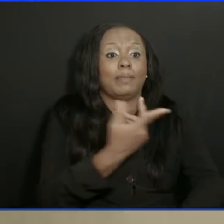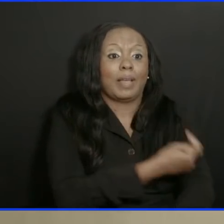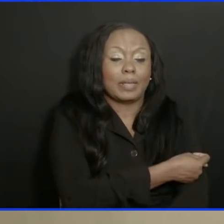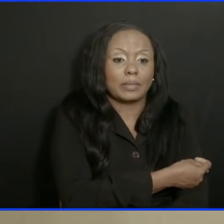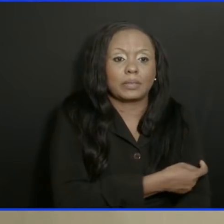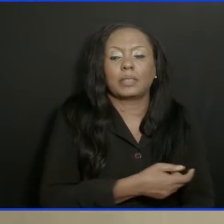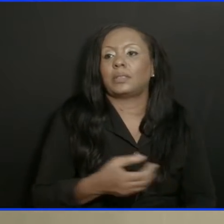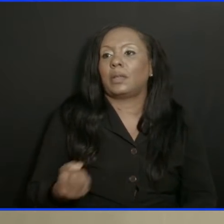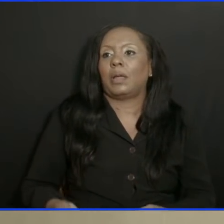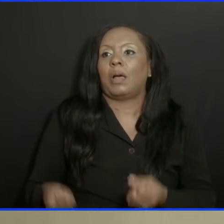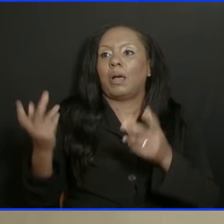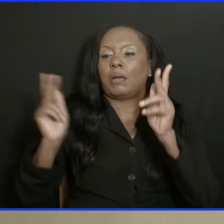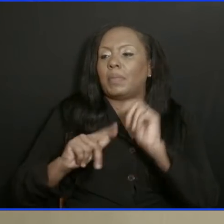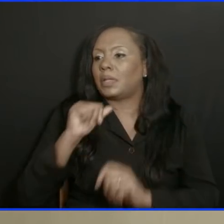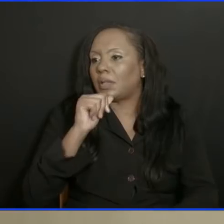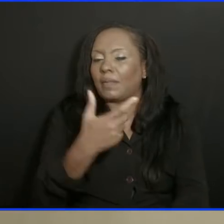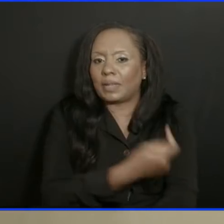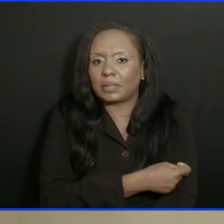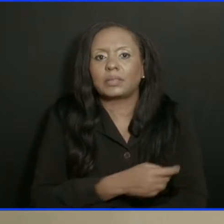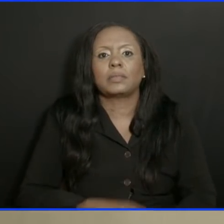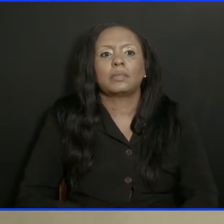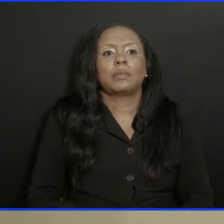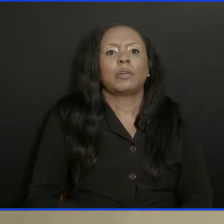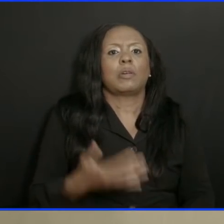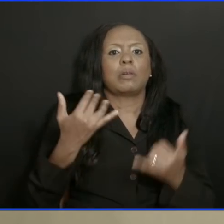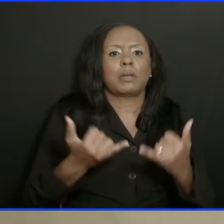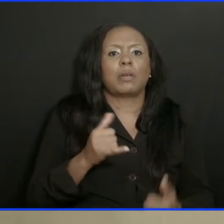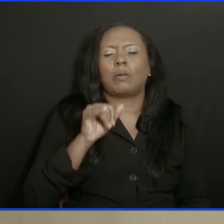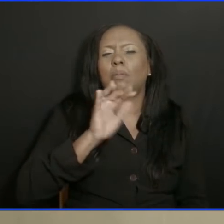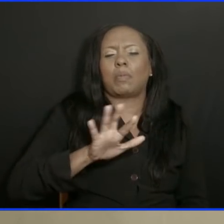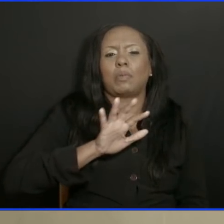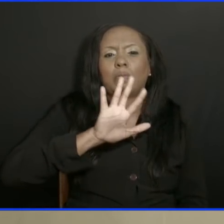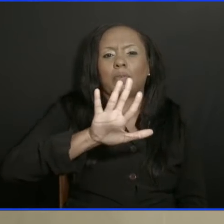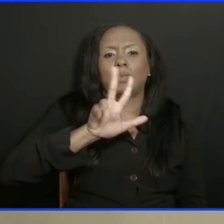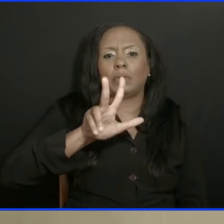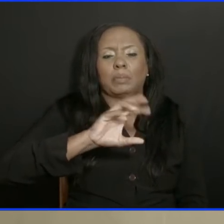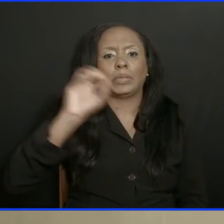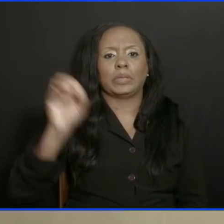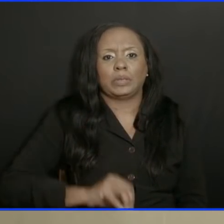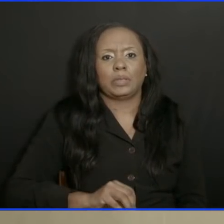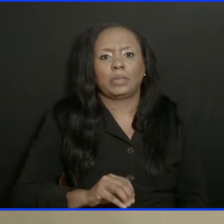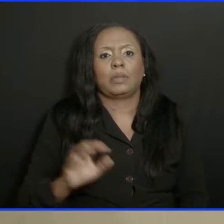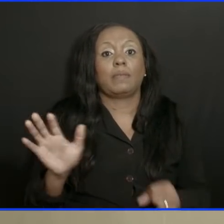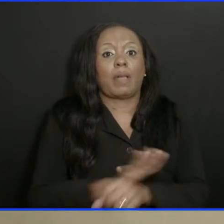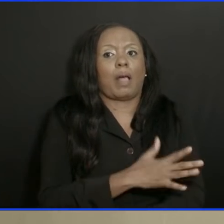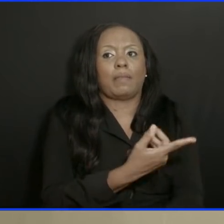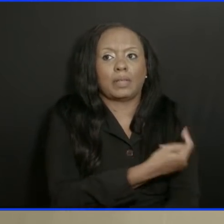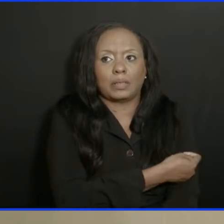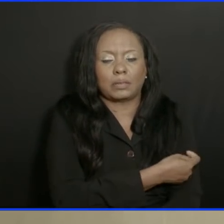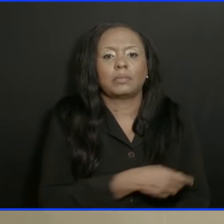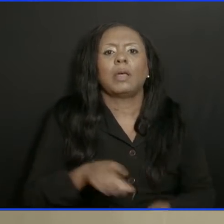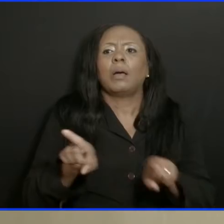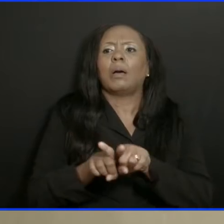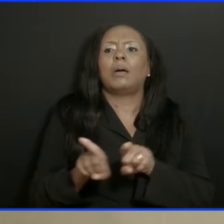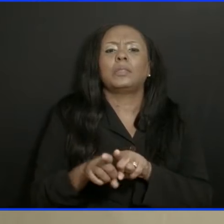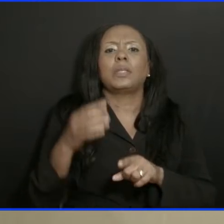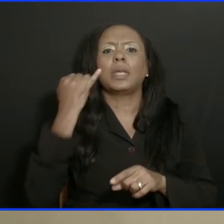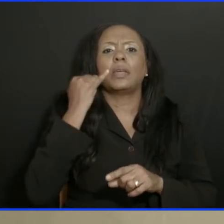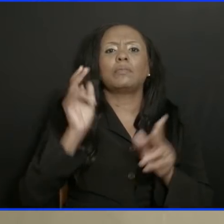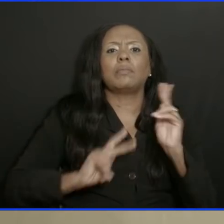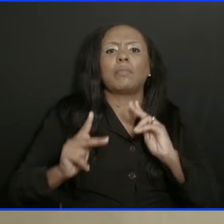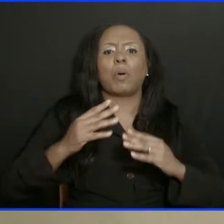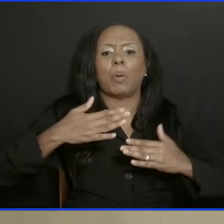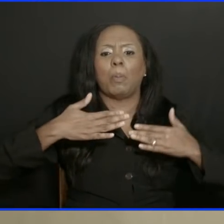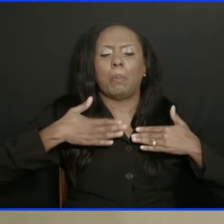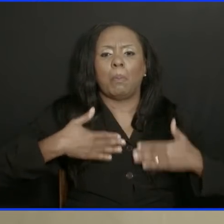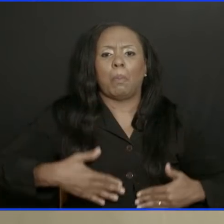is just about 53% of the total population. We also took into consideration immunity due to natural infection, and that